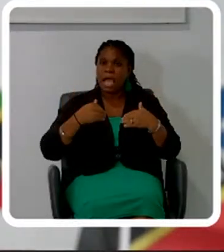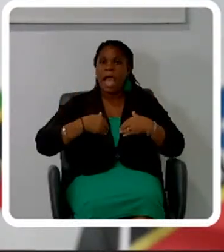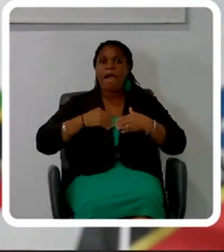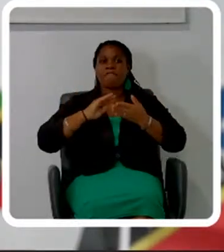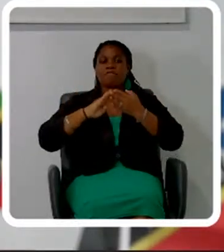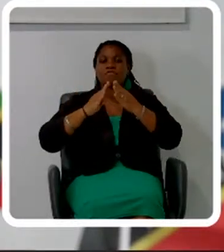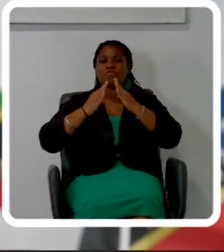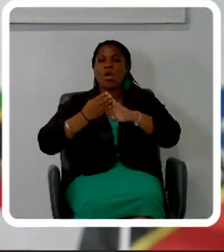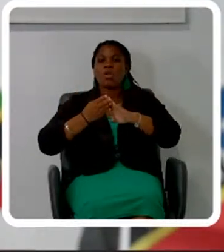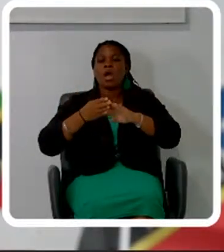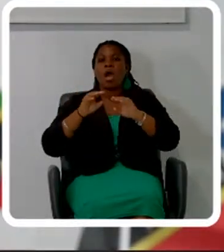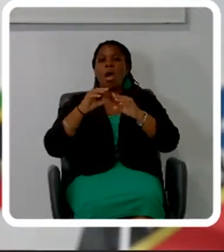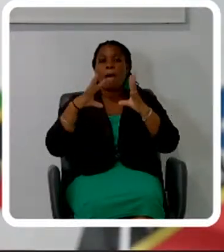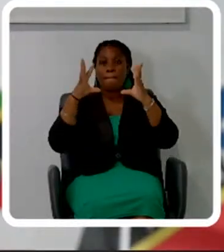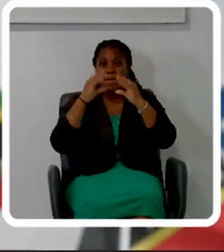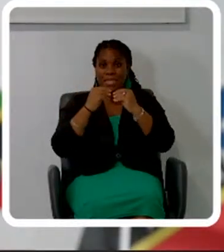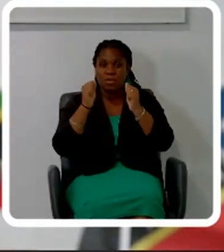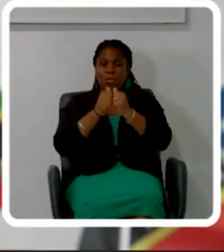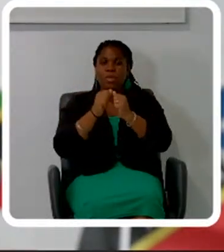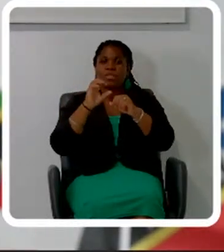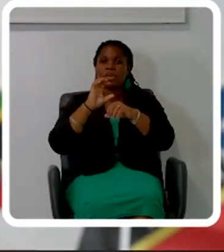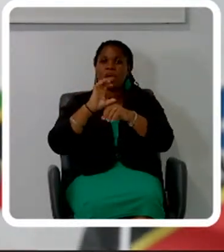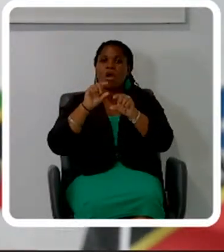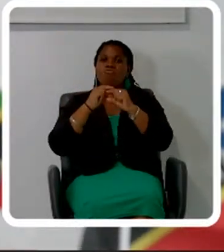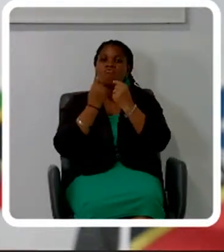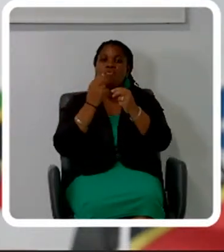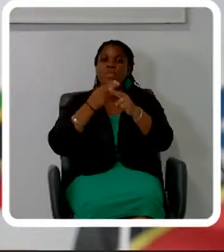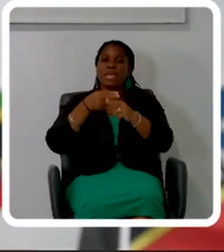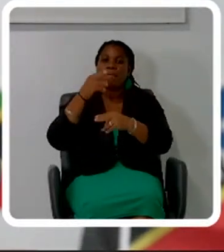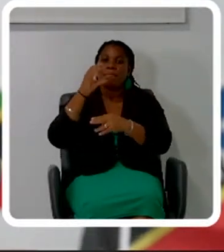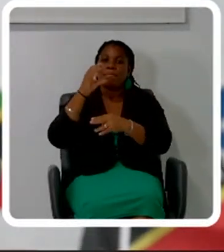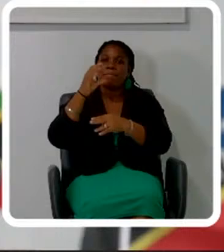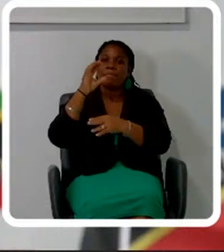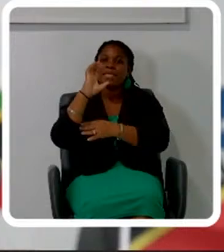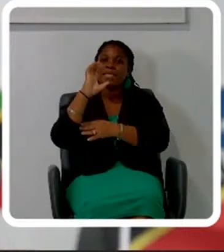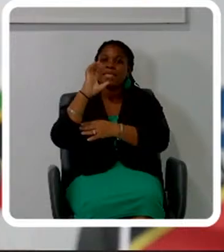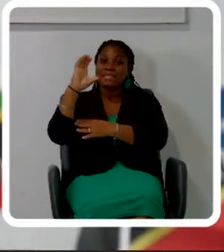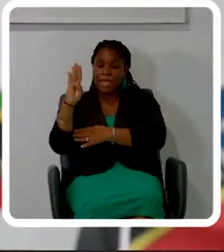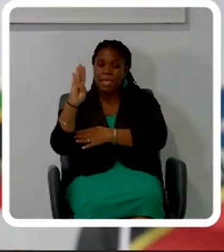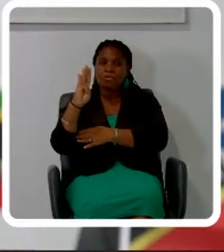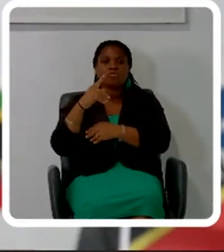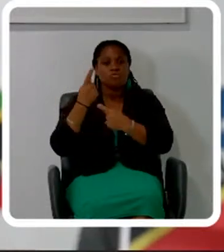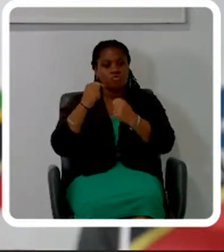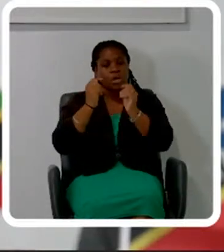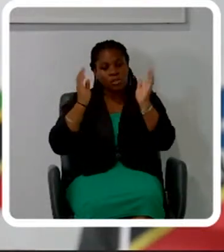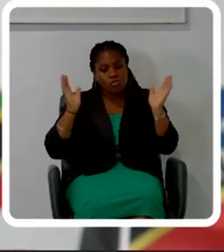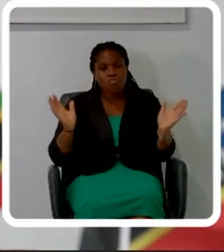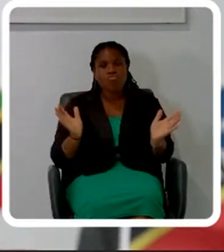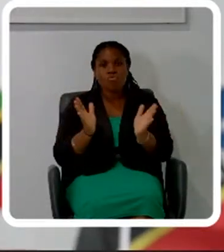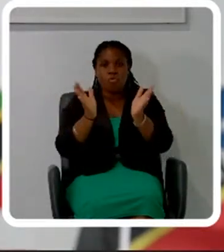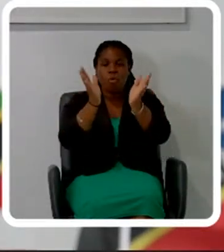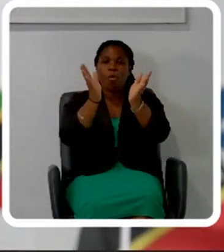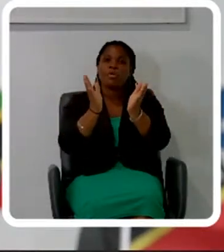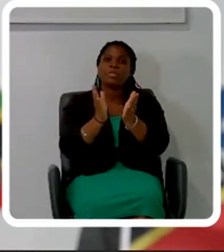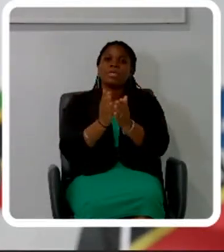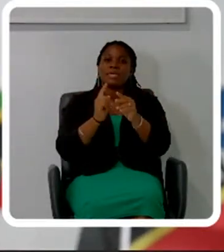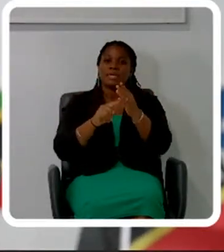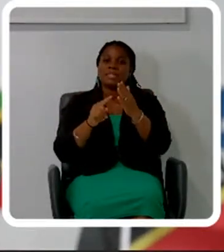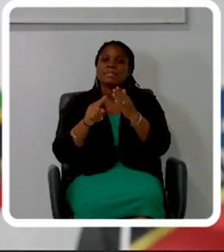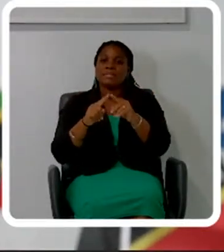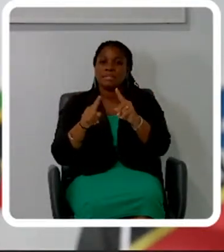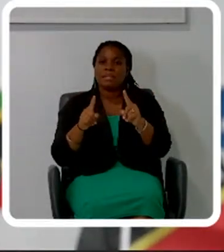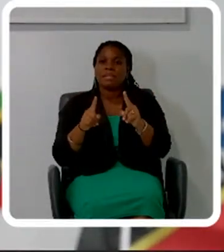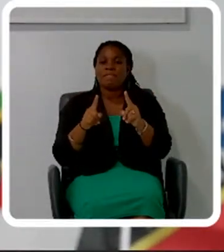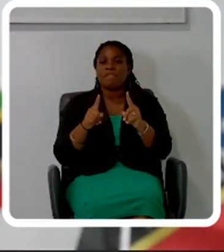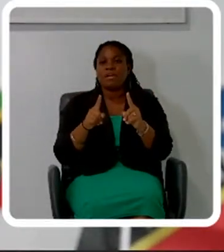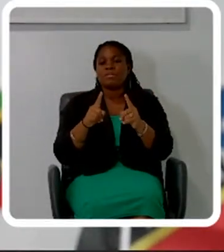a group called the CCCD, which aims to promote a number of critical issues with respect to the country.